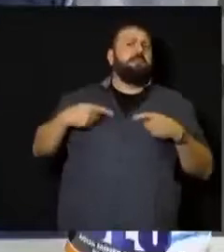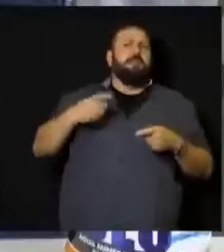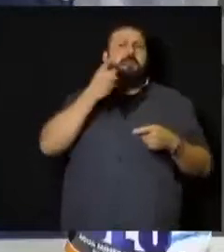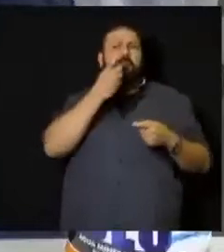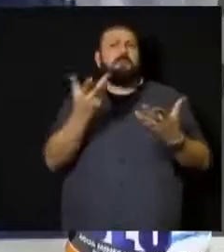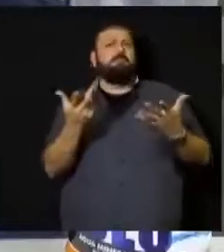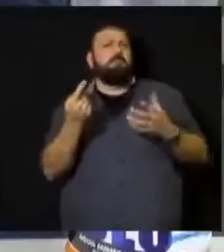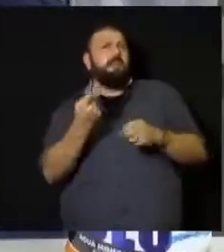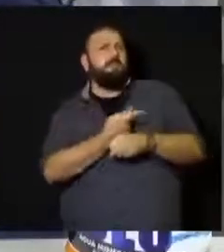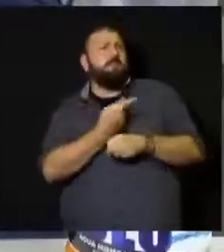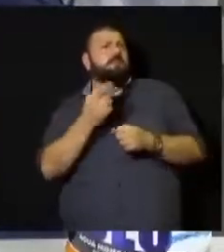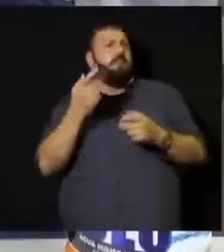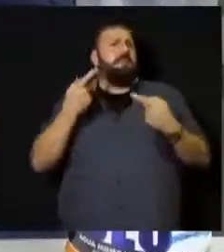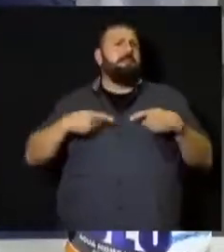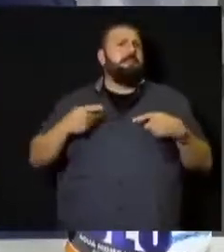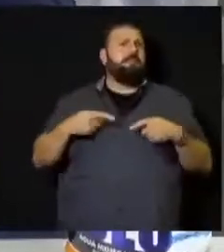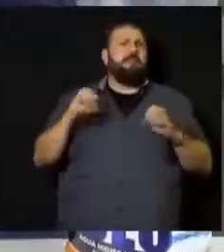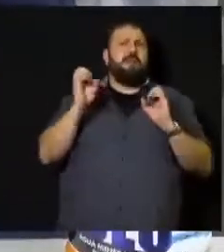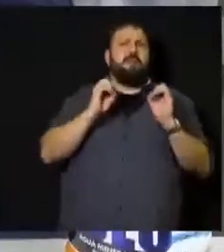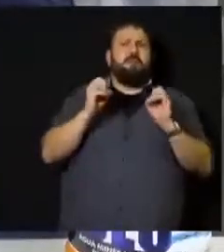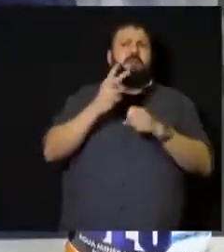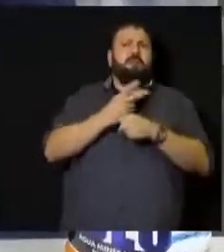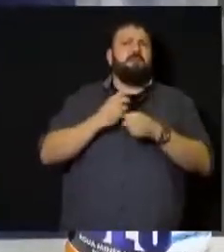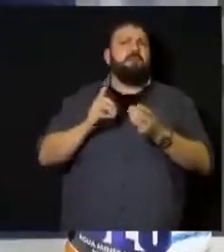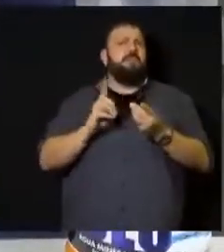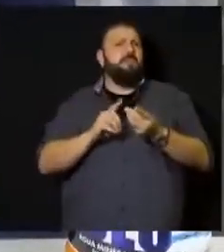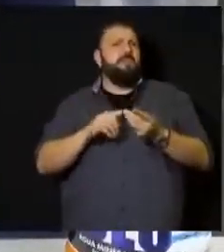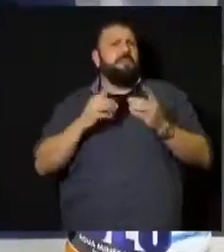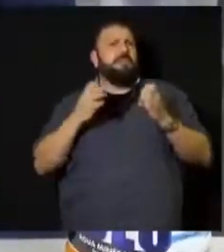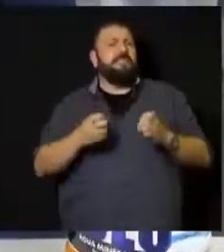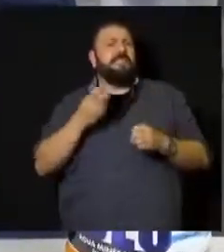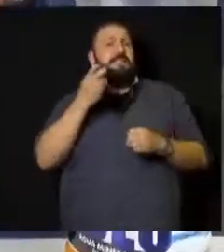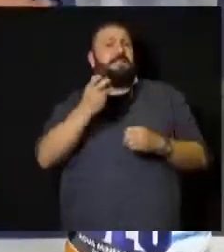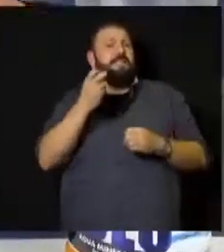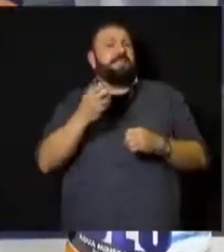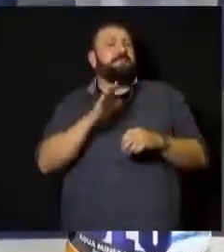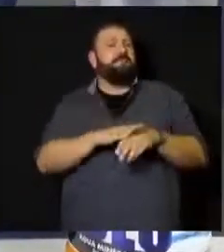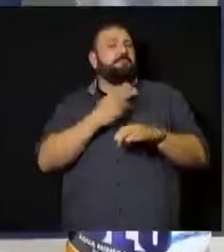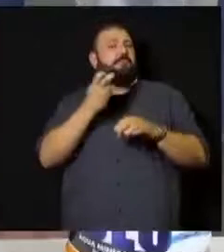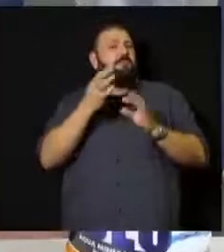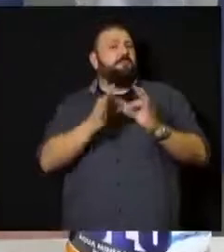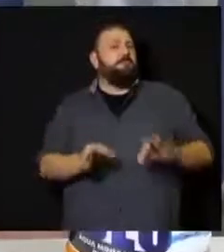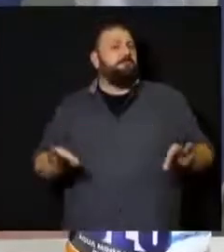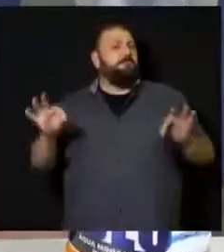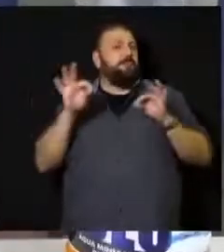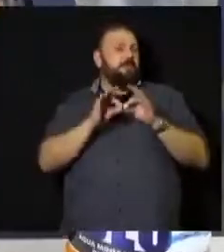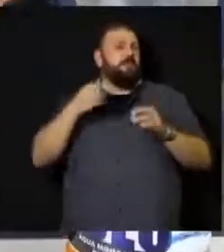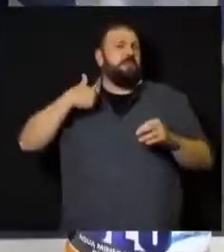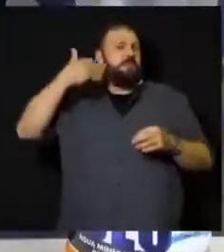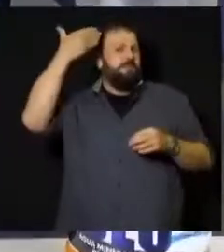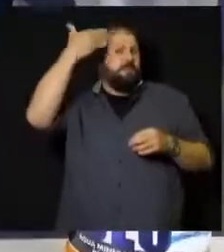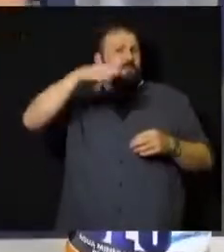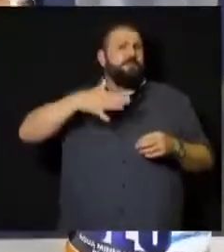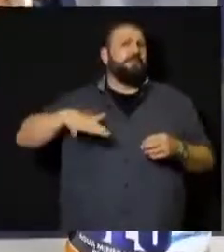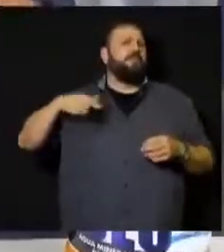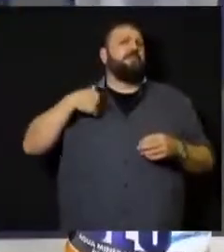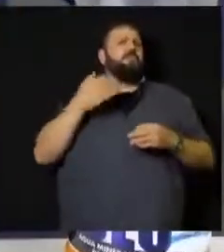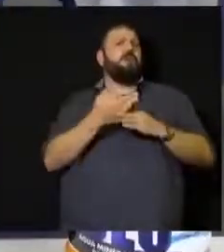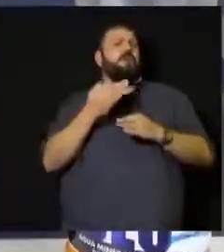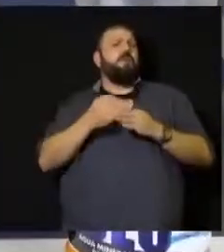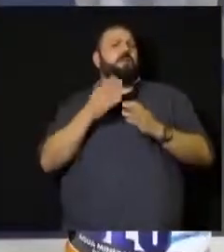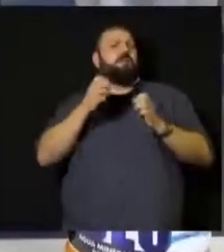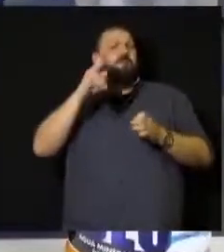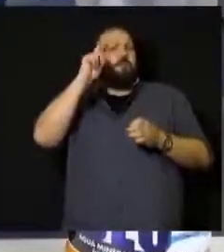to say, well, what happened to the person who invited me? So this is a very well important. This is important that you very well prepare your groom. I'm wearing